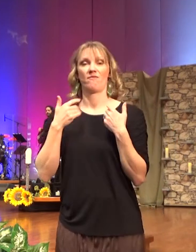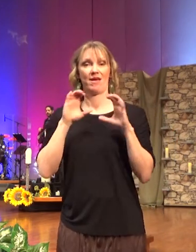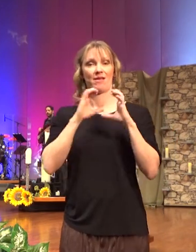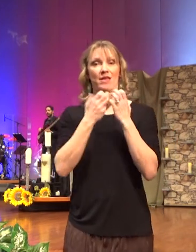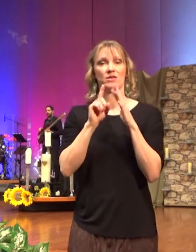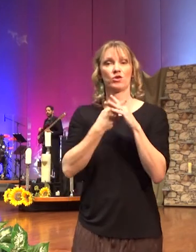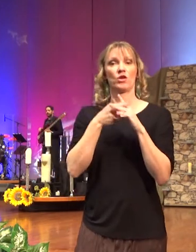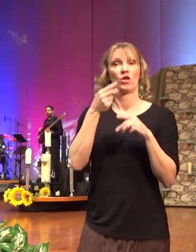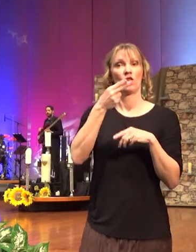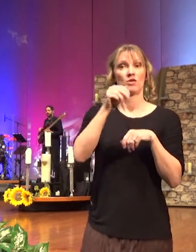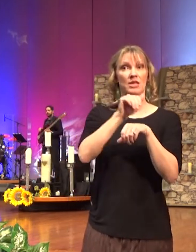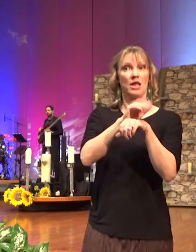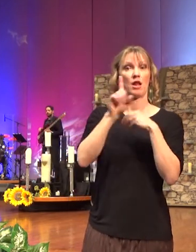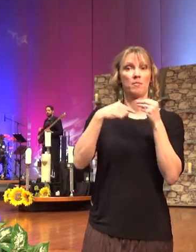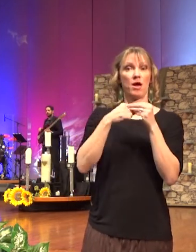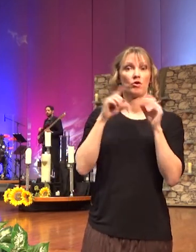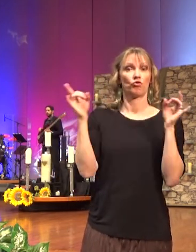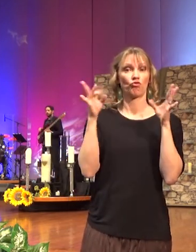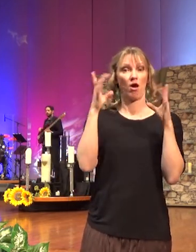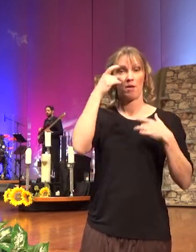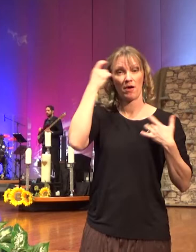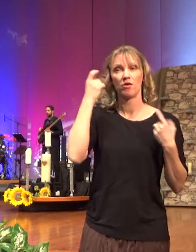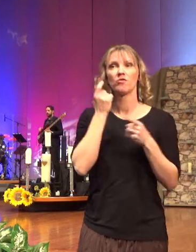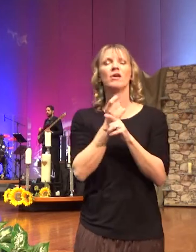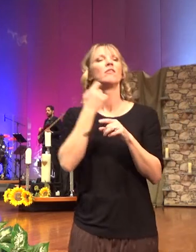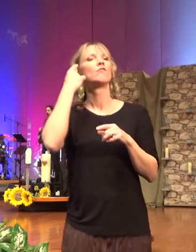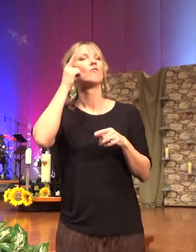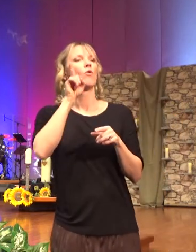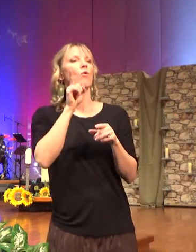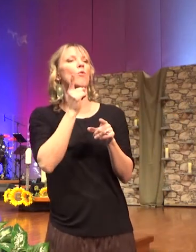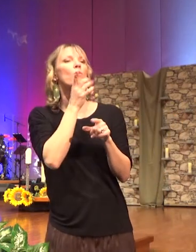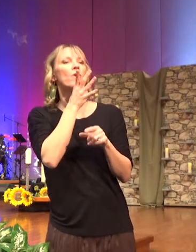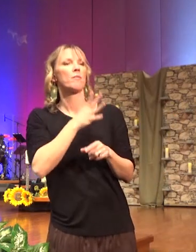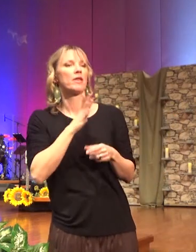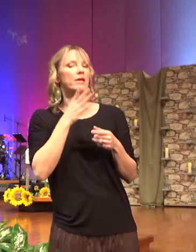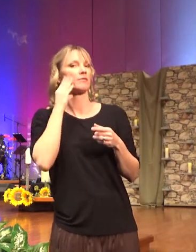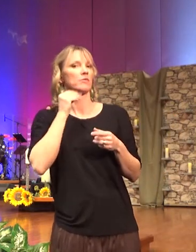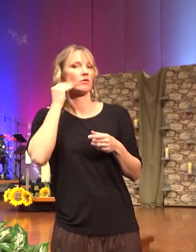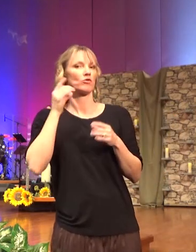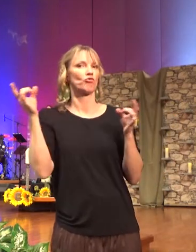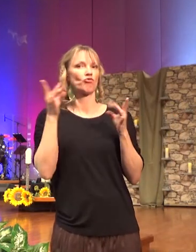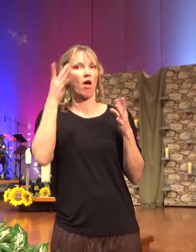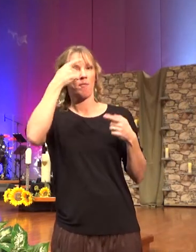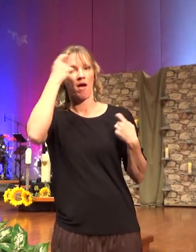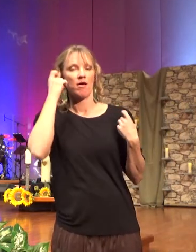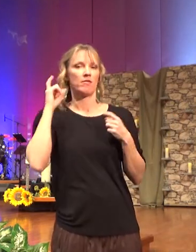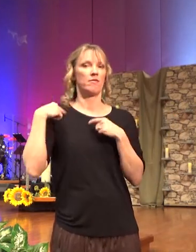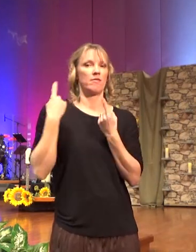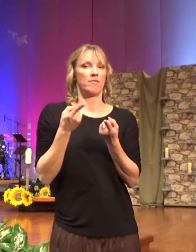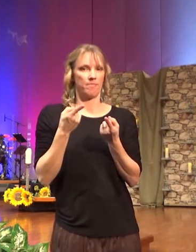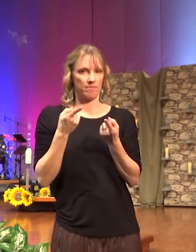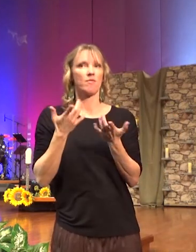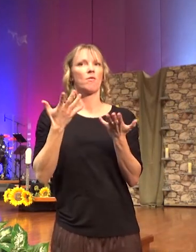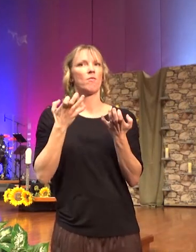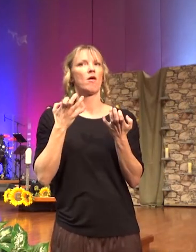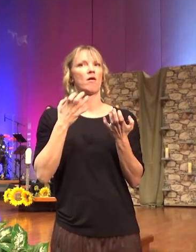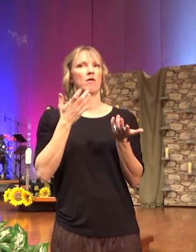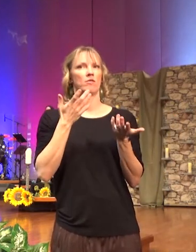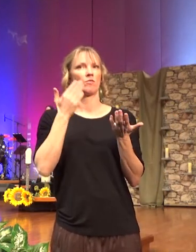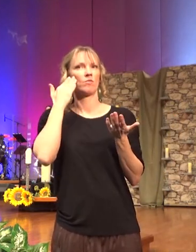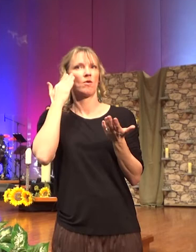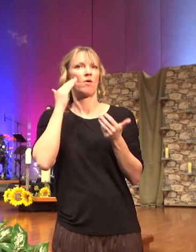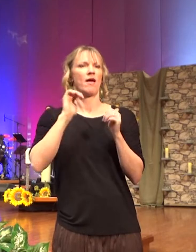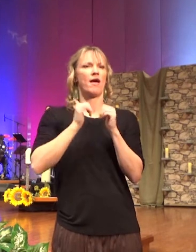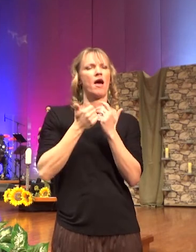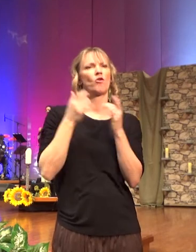called Transcending Trauma starting this Thursday, don't you? Yes, this class is for women who have experienced trauma in the past and who are interested in finding out